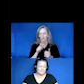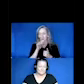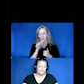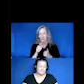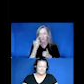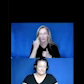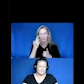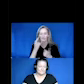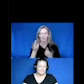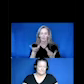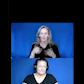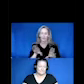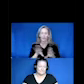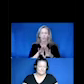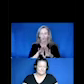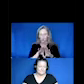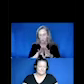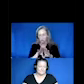Phoenix Indian Medical Center.